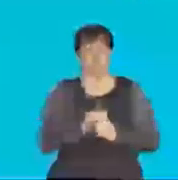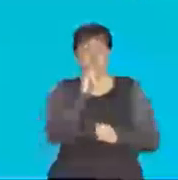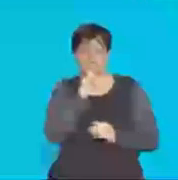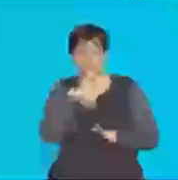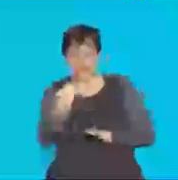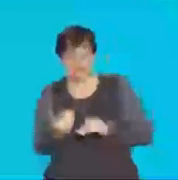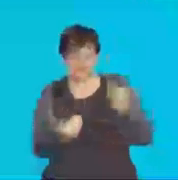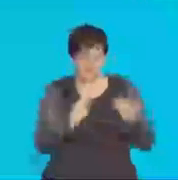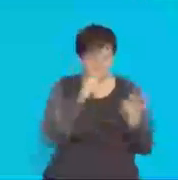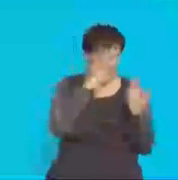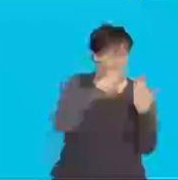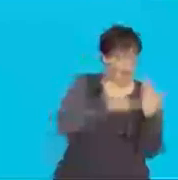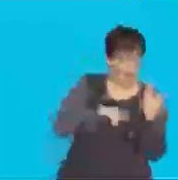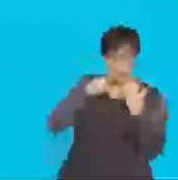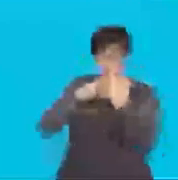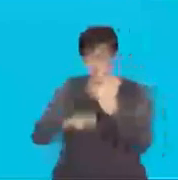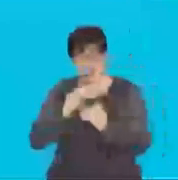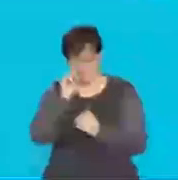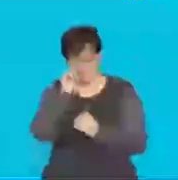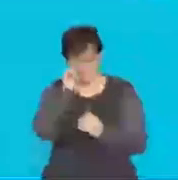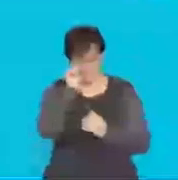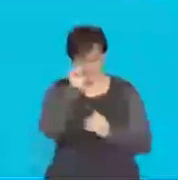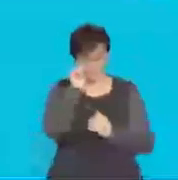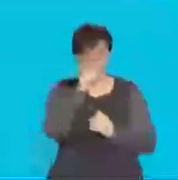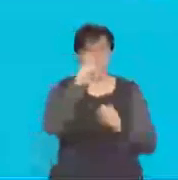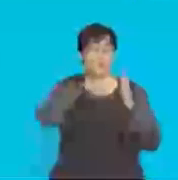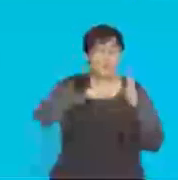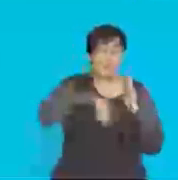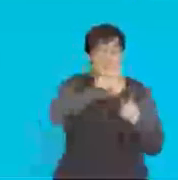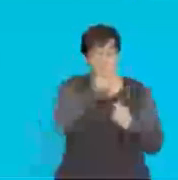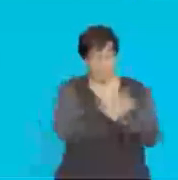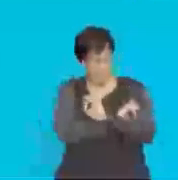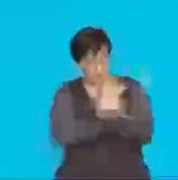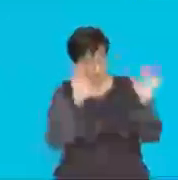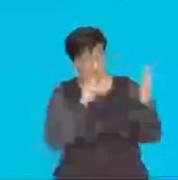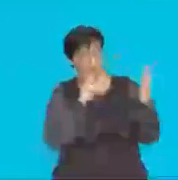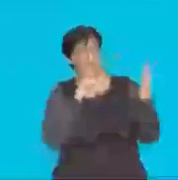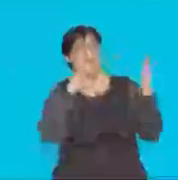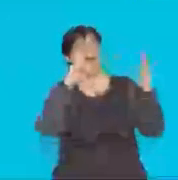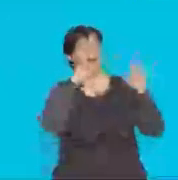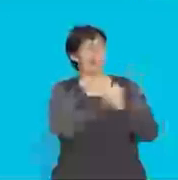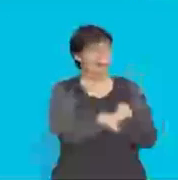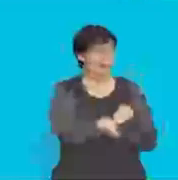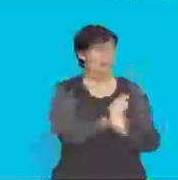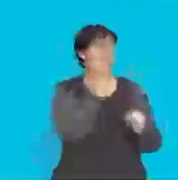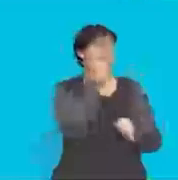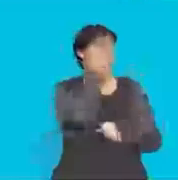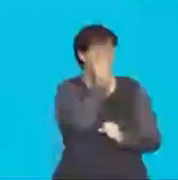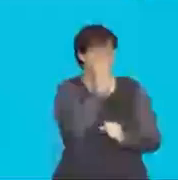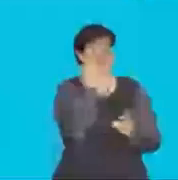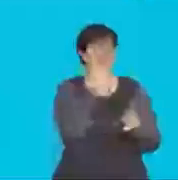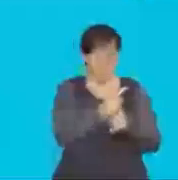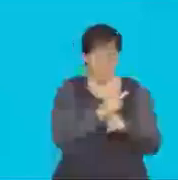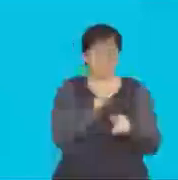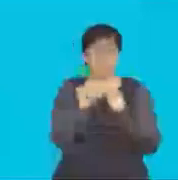do in this question. And this helps you to now read into the questions and have a better understanding of how to answer the questions that